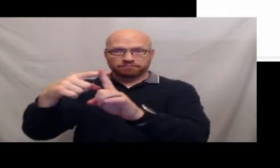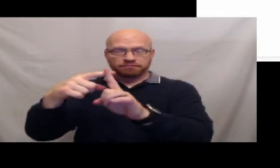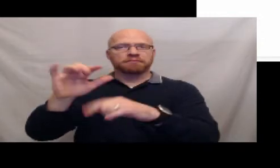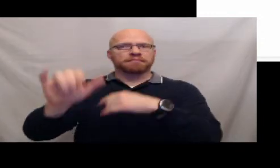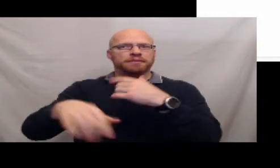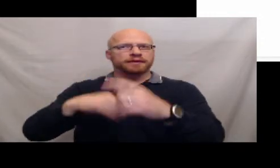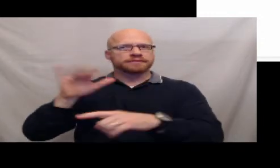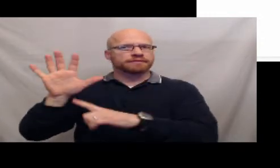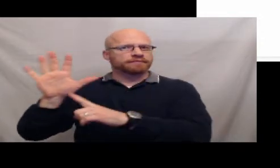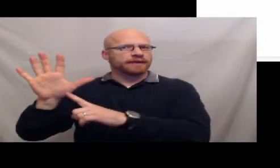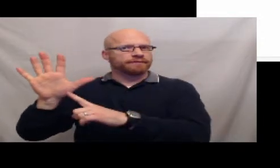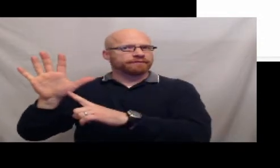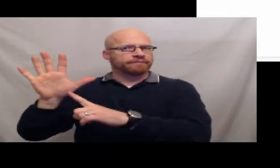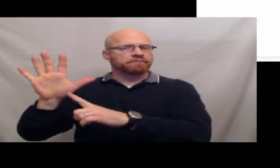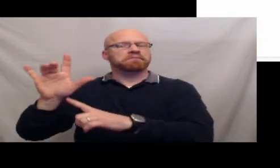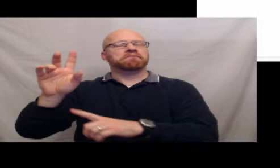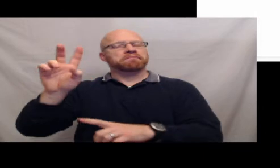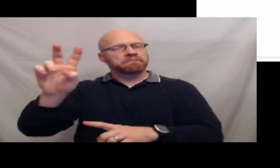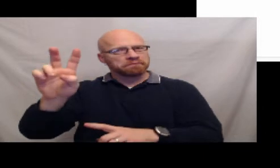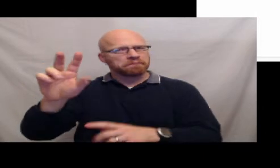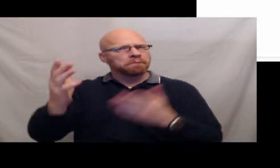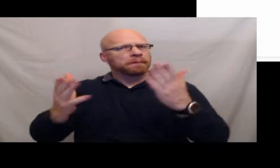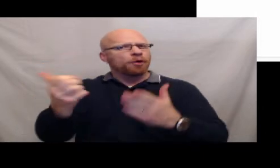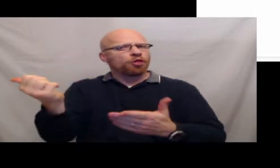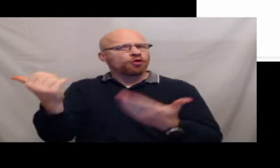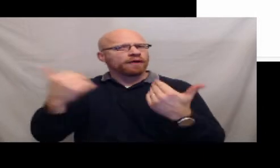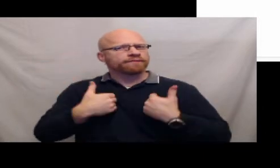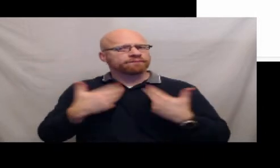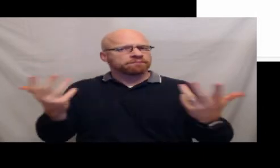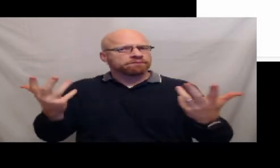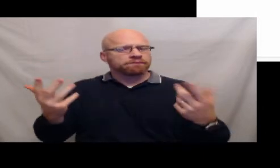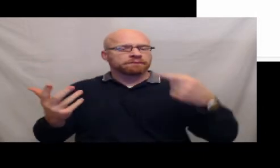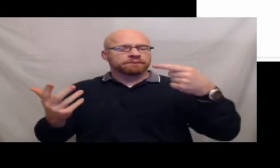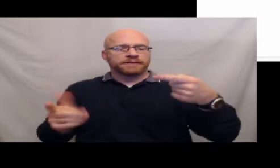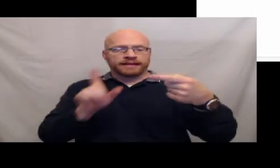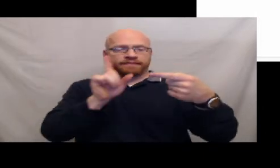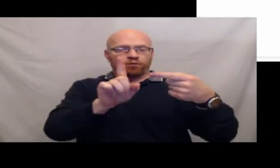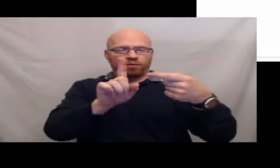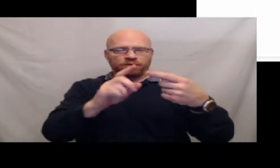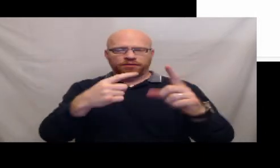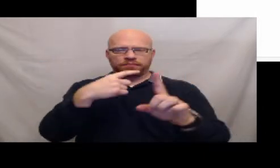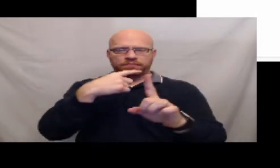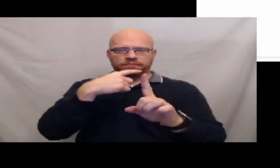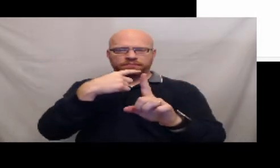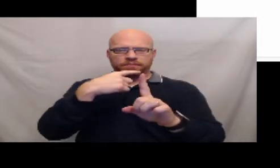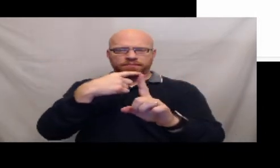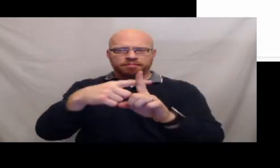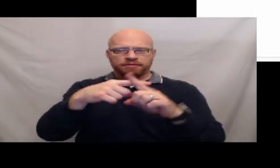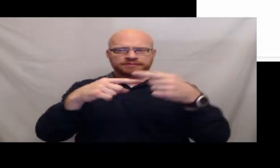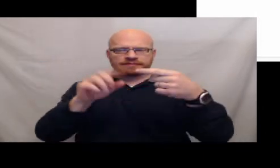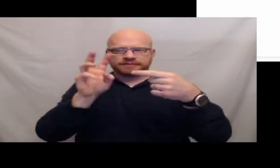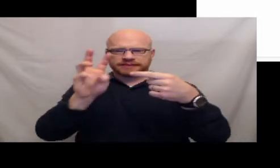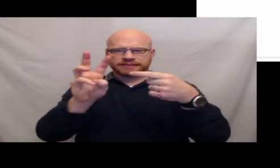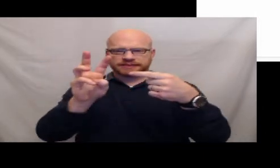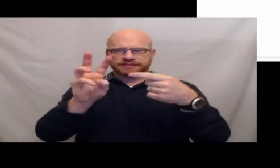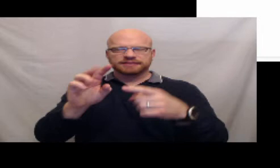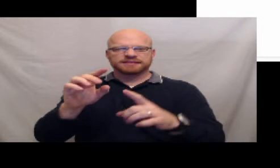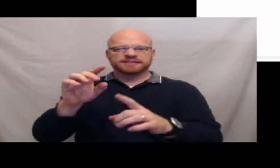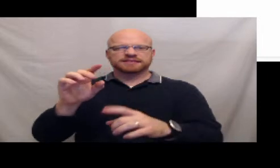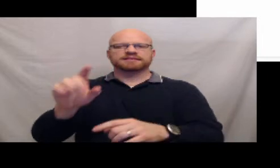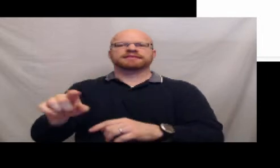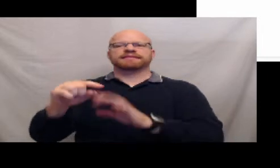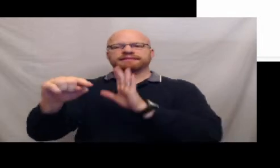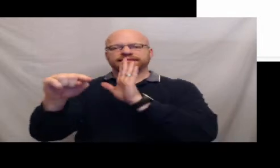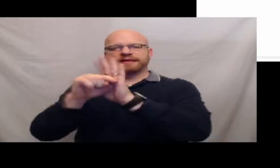plus 3, that would be positive 5. There could be other pairs that satisfy this. So we have negative 1 plus